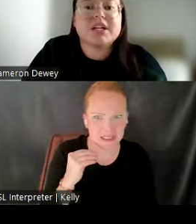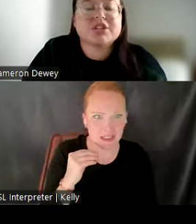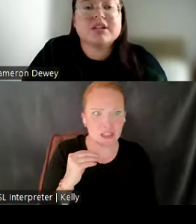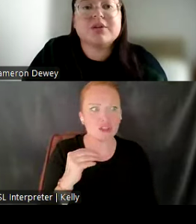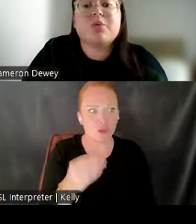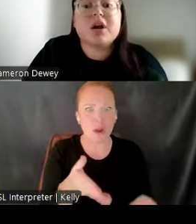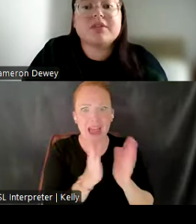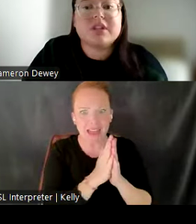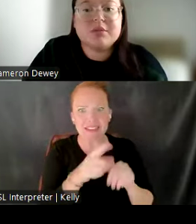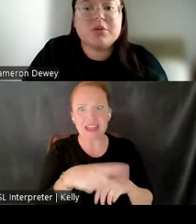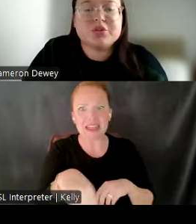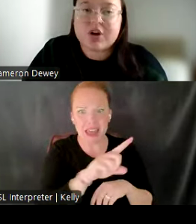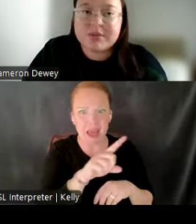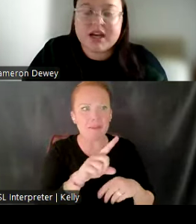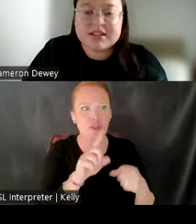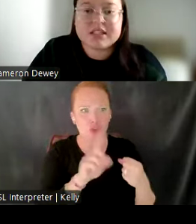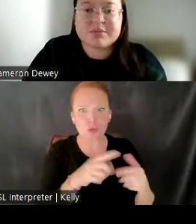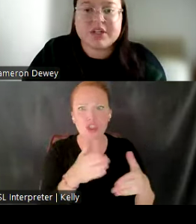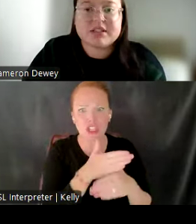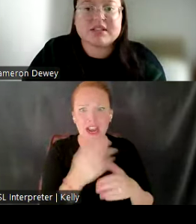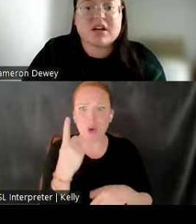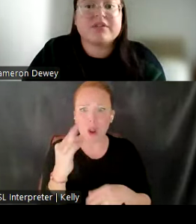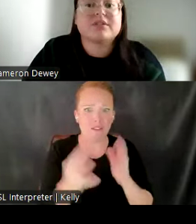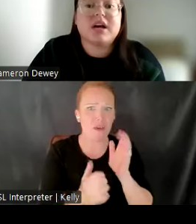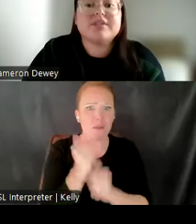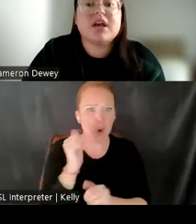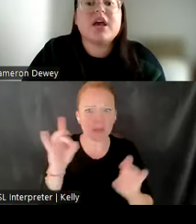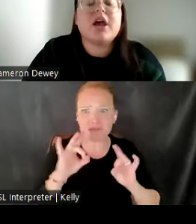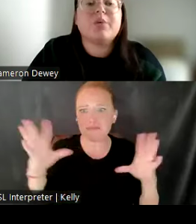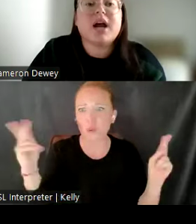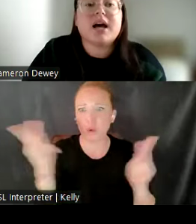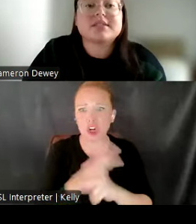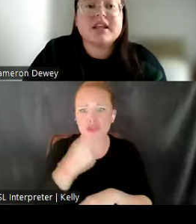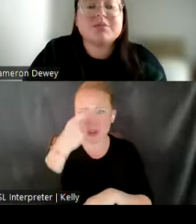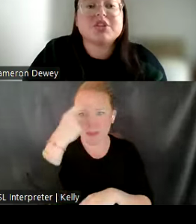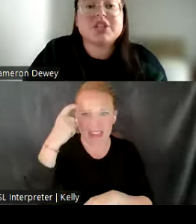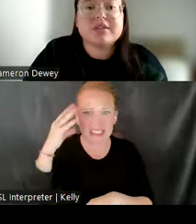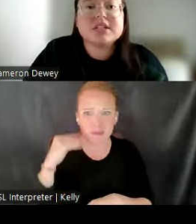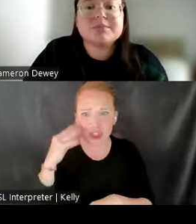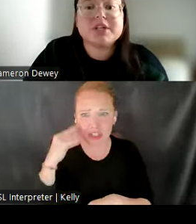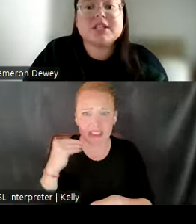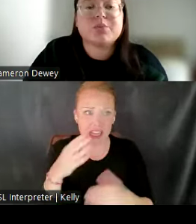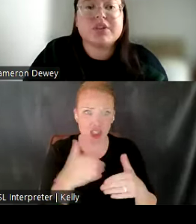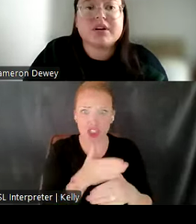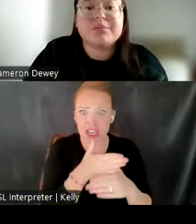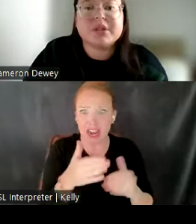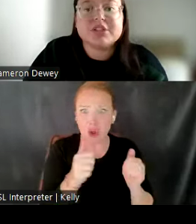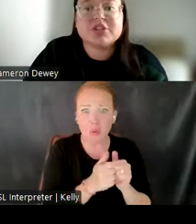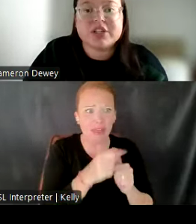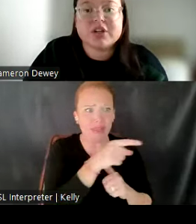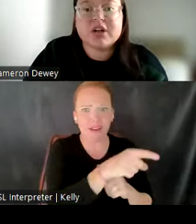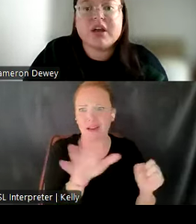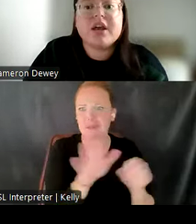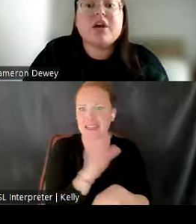share potentially one of the most traumatizing experiences of their lives, and we are asking them to share this experience with a